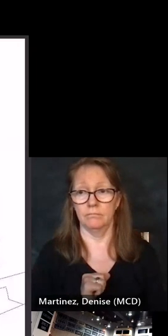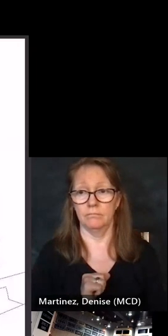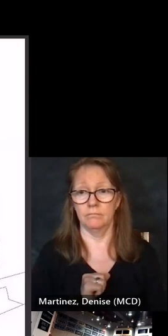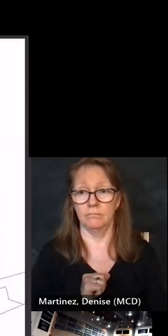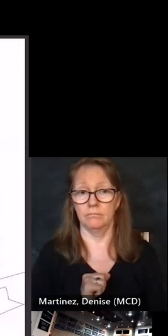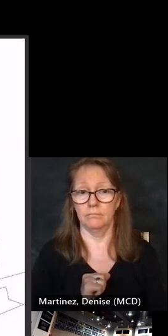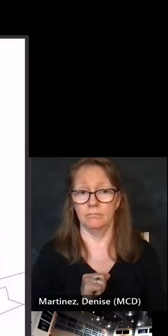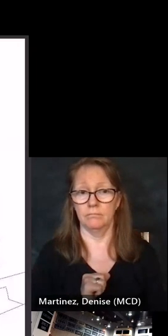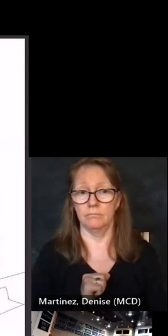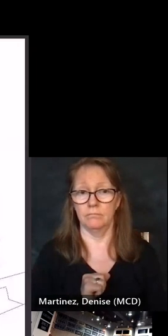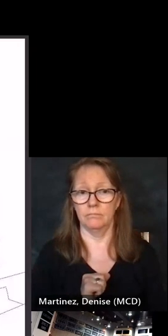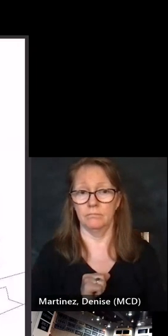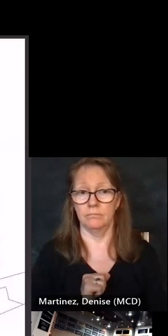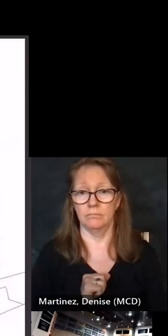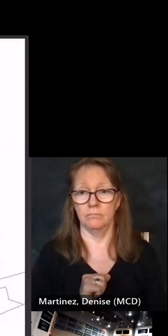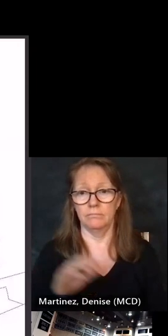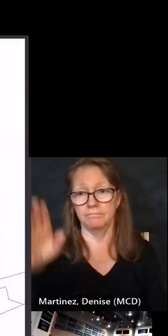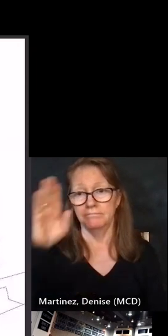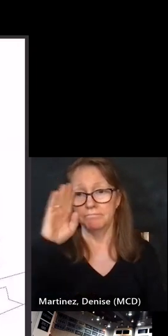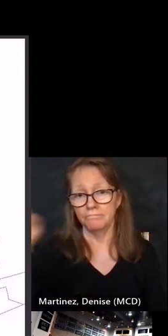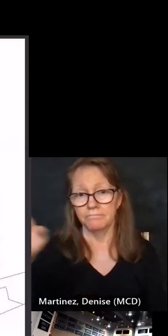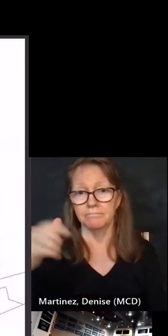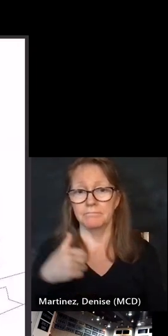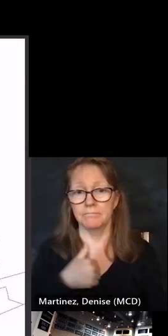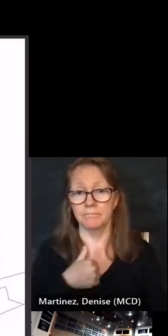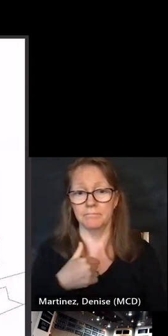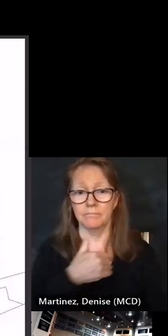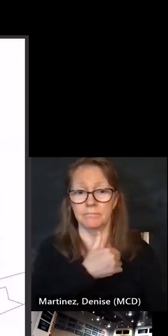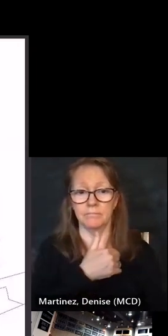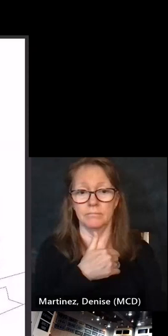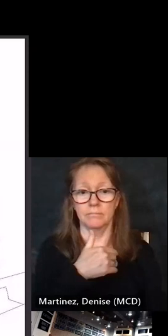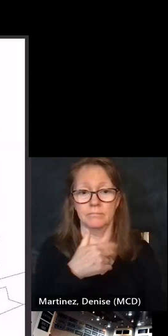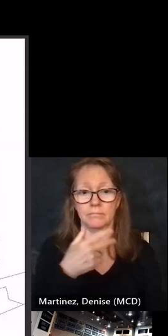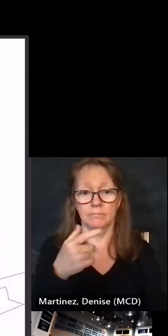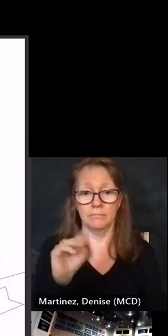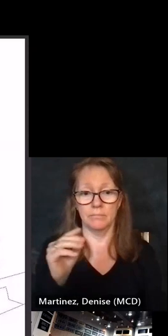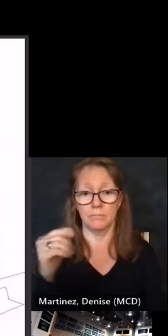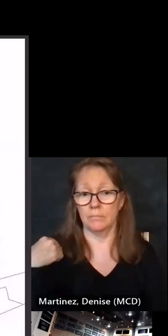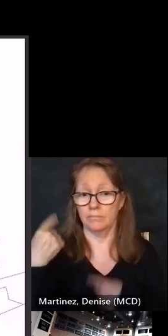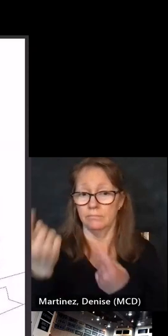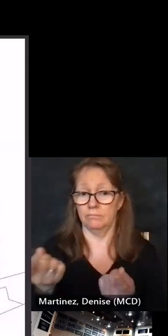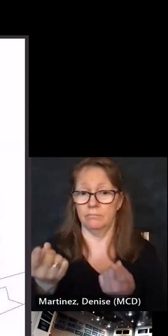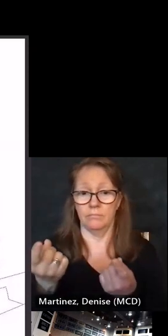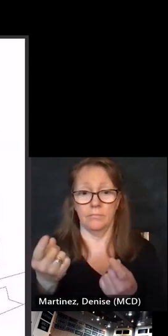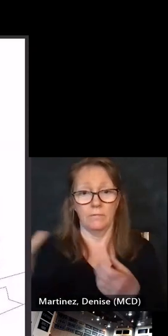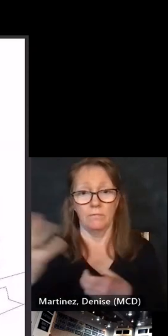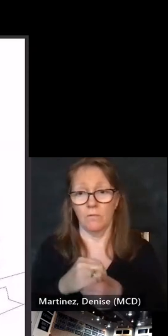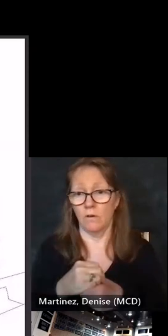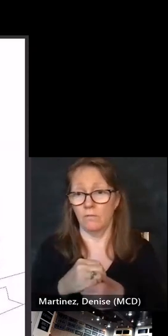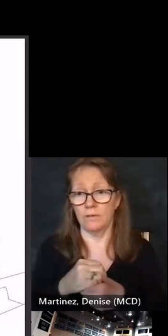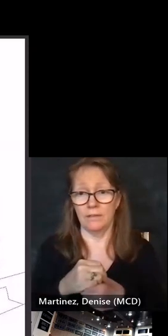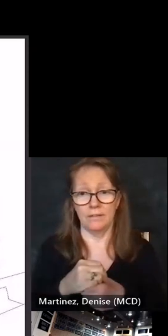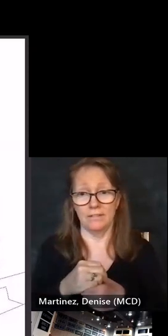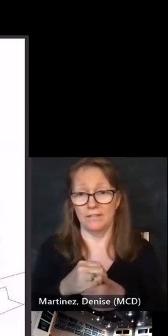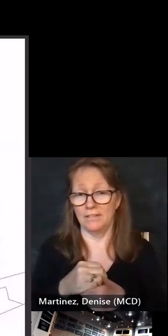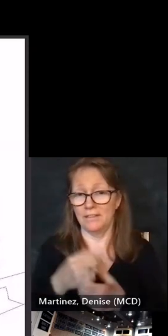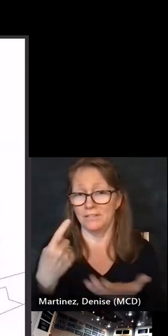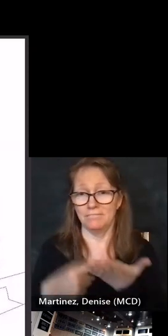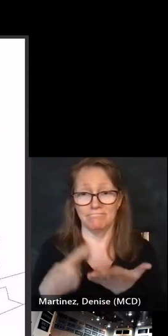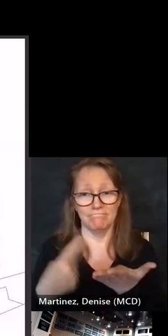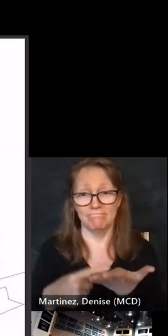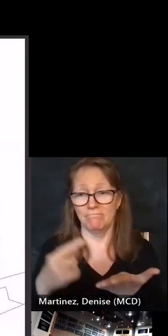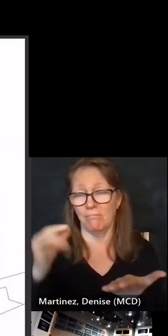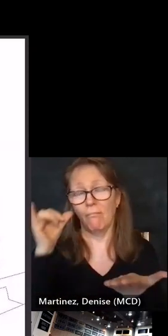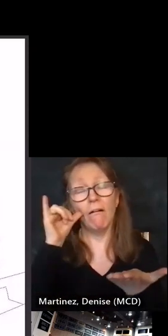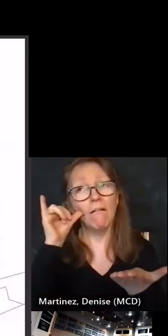Hi, I'm Pam Bender. I've been involved in the Arborway Yard way too long.